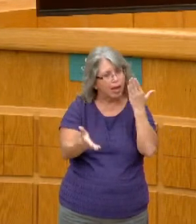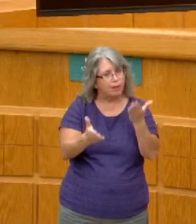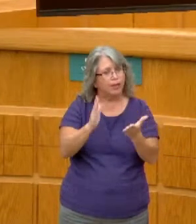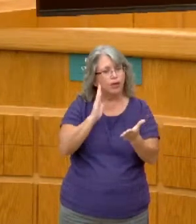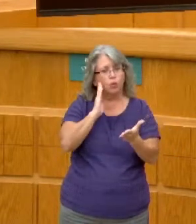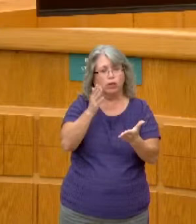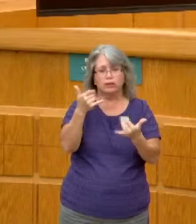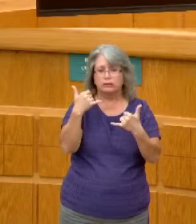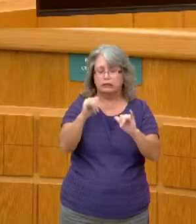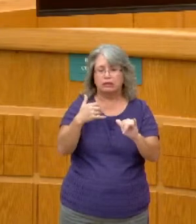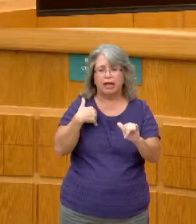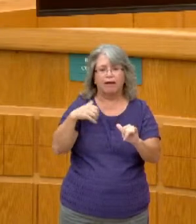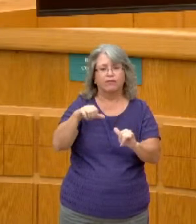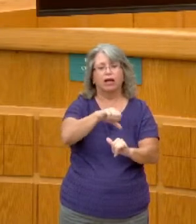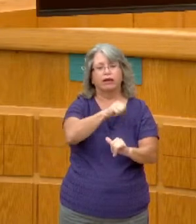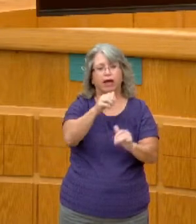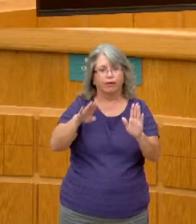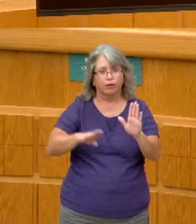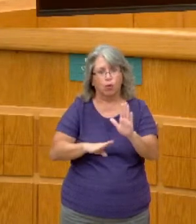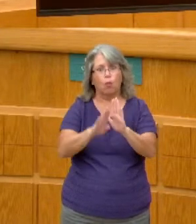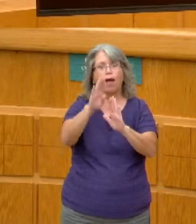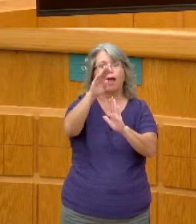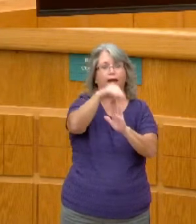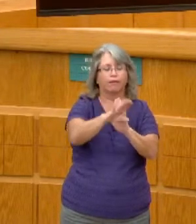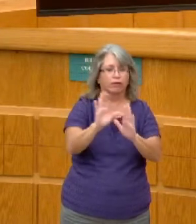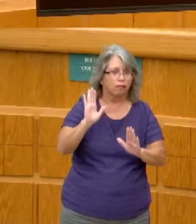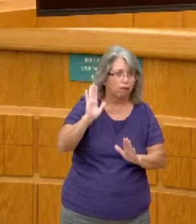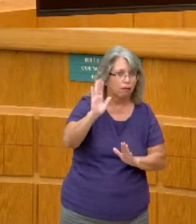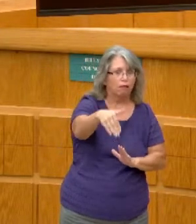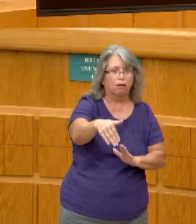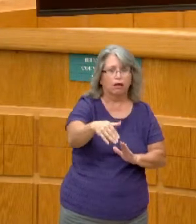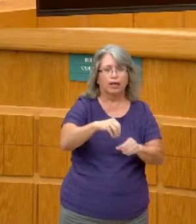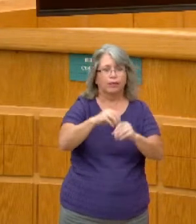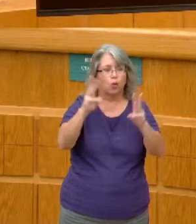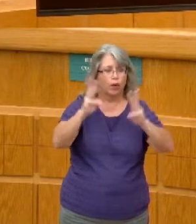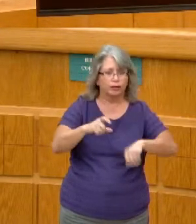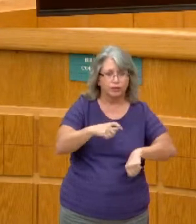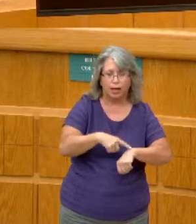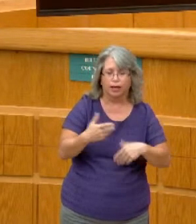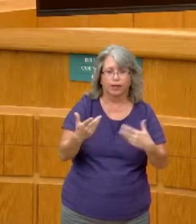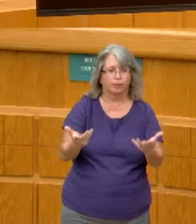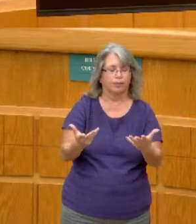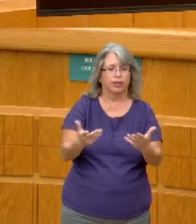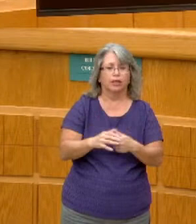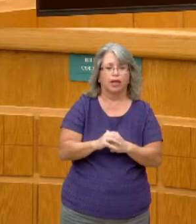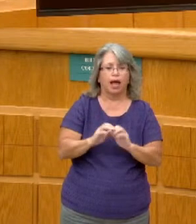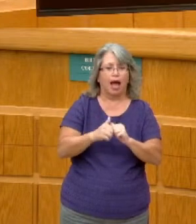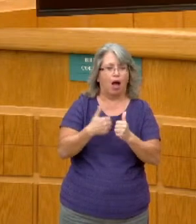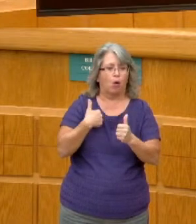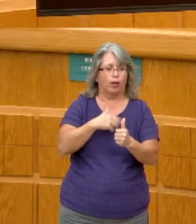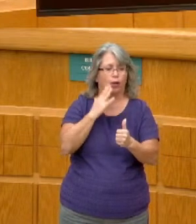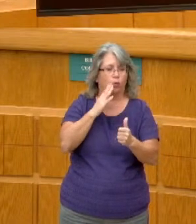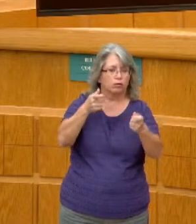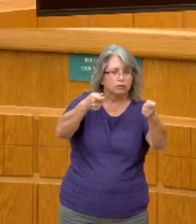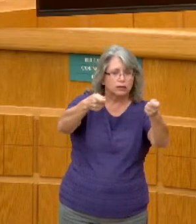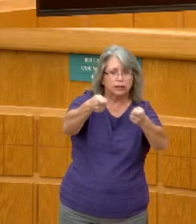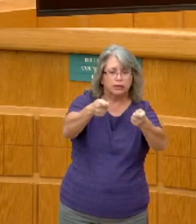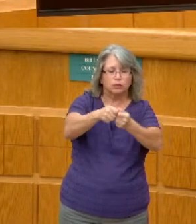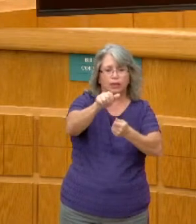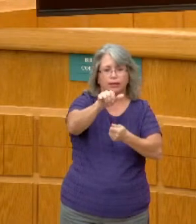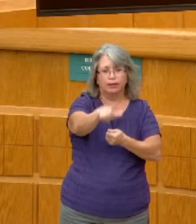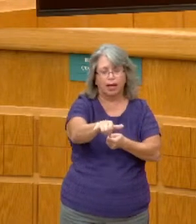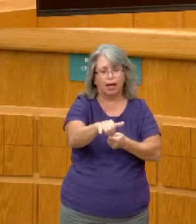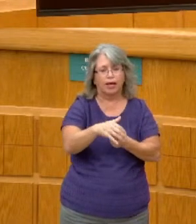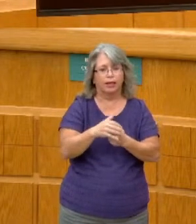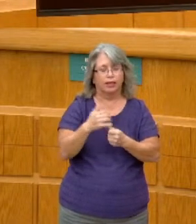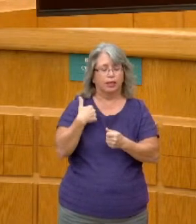third wave, we need to start thinking about the one that's coming in the wintertime and how we're going to approach it. Now that we've become so